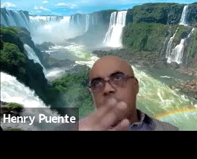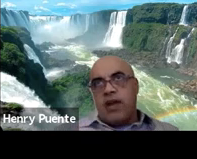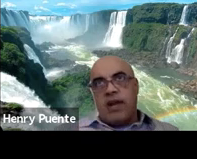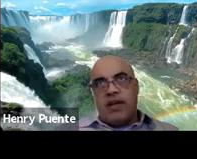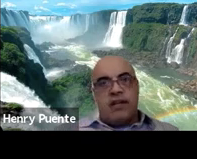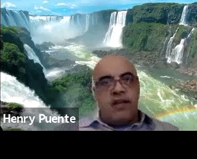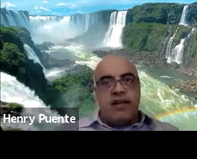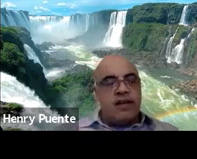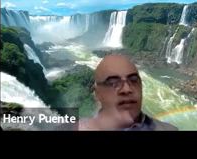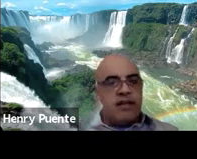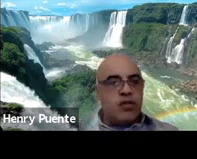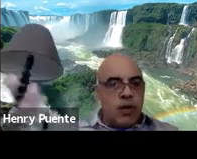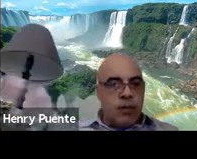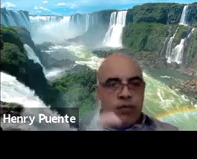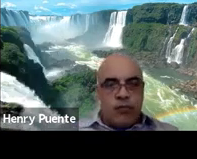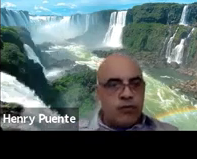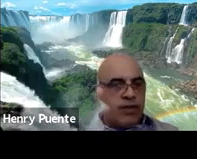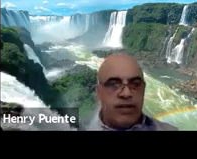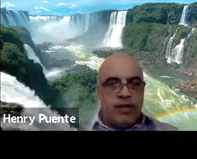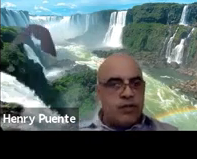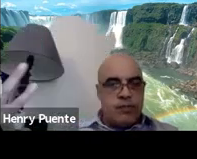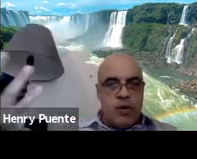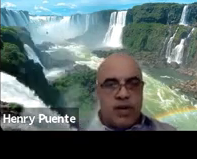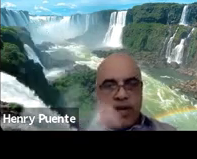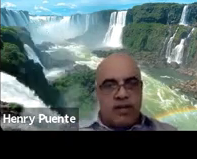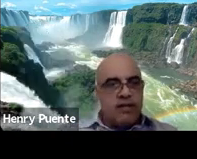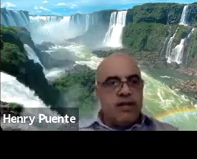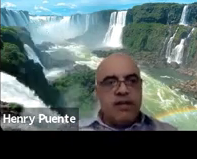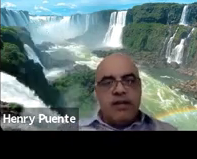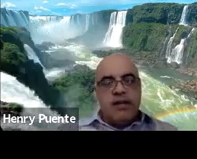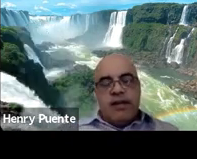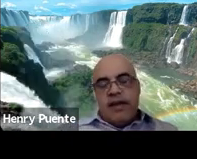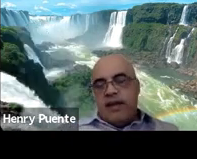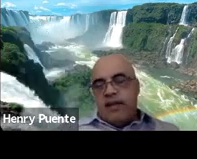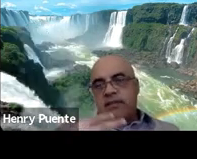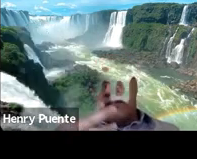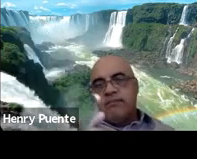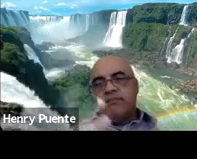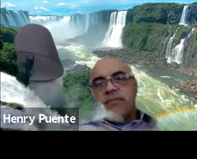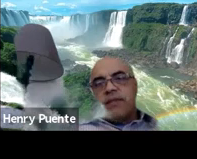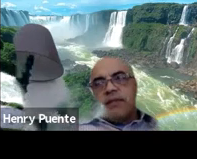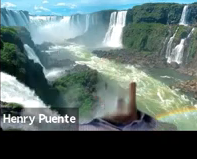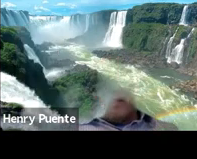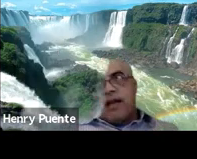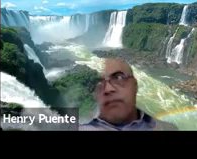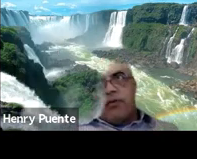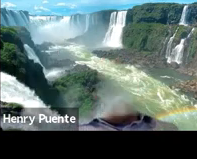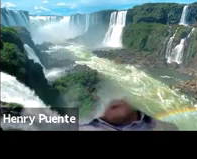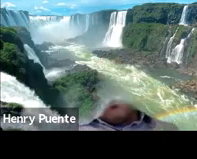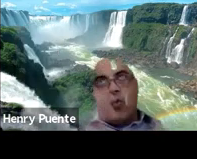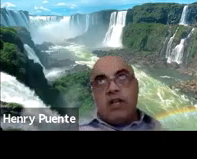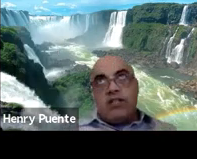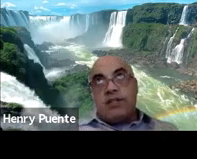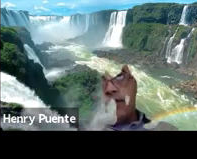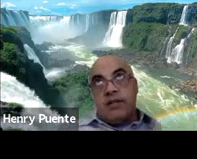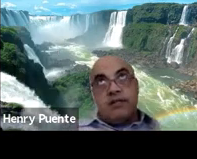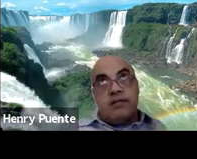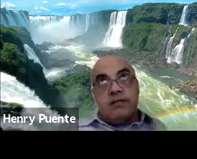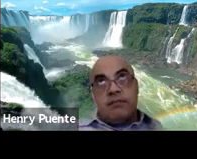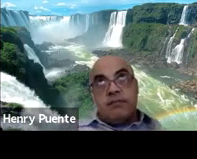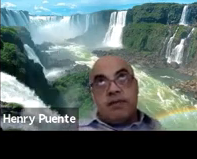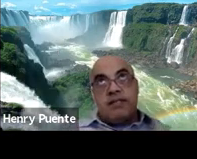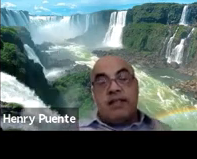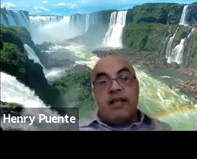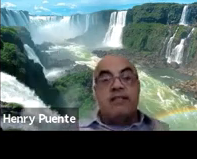or smoking and they get in trouble for drinking or smoking, and then that person who's watching